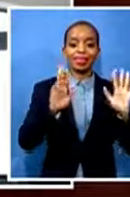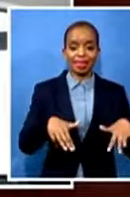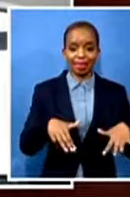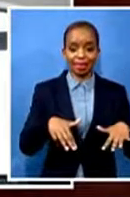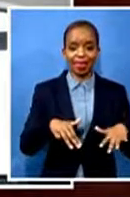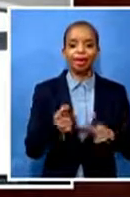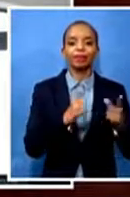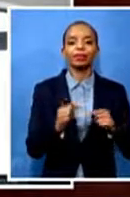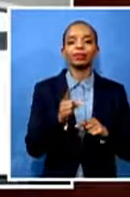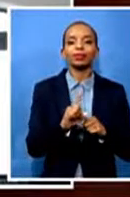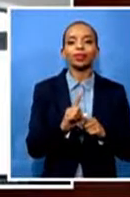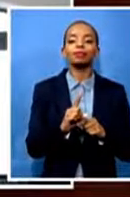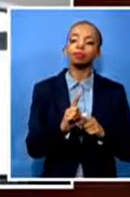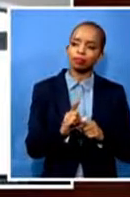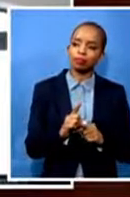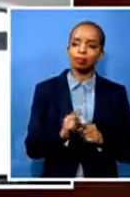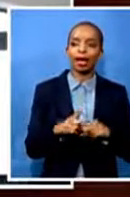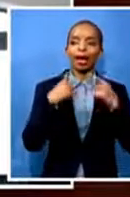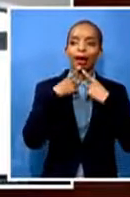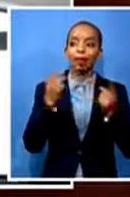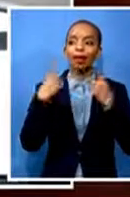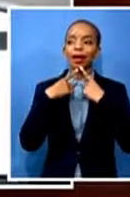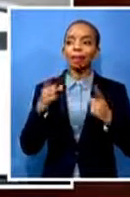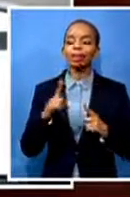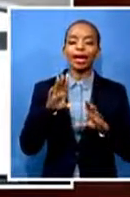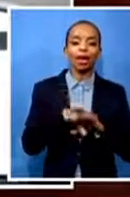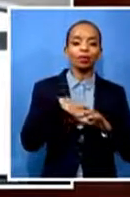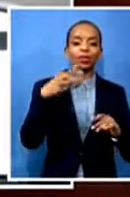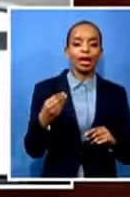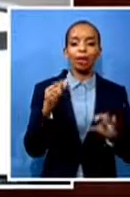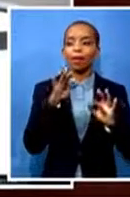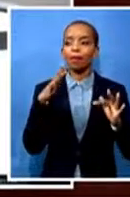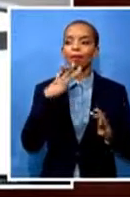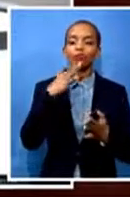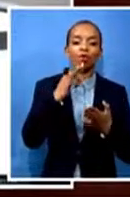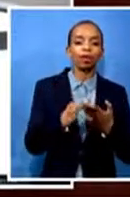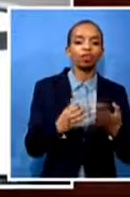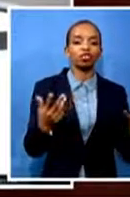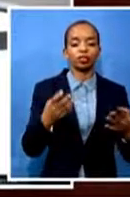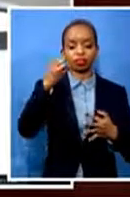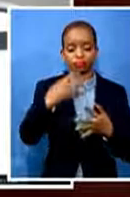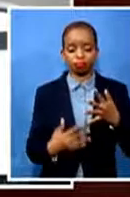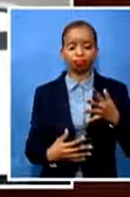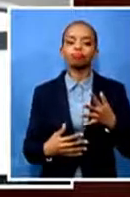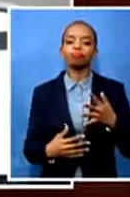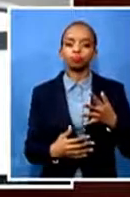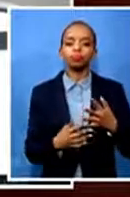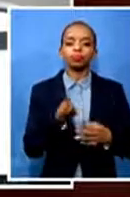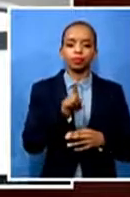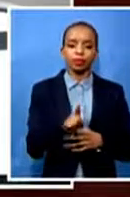with objections, recommendations, and so forth, as per the determination of the